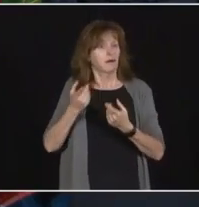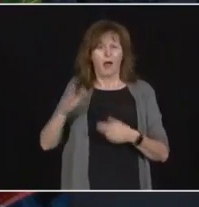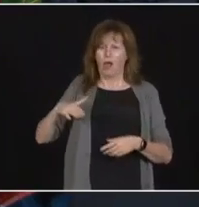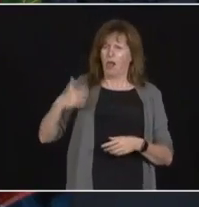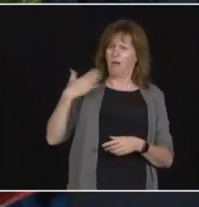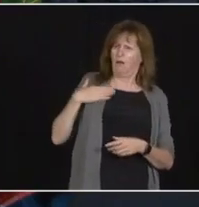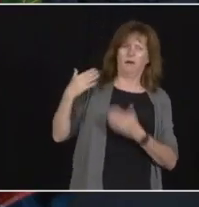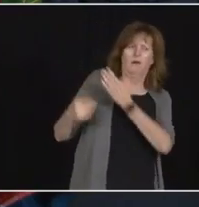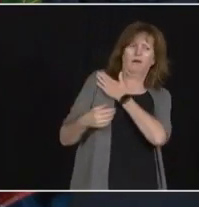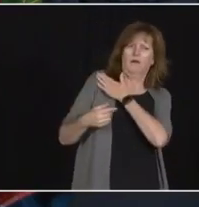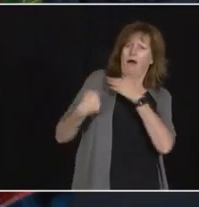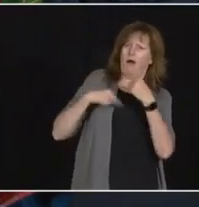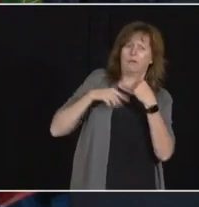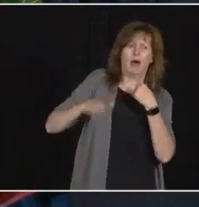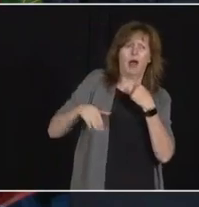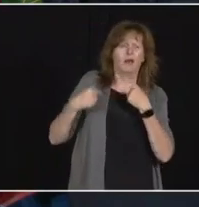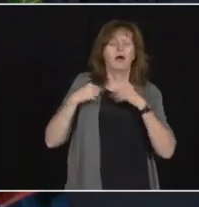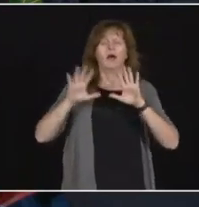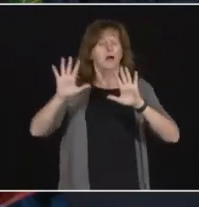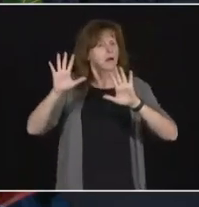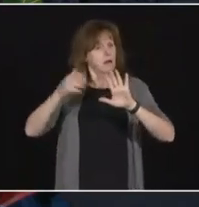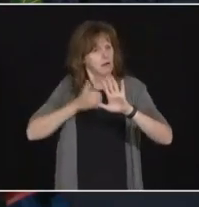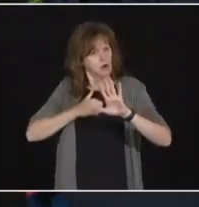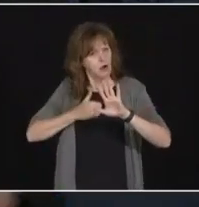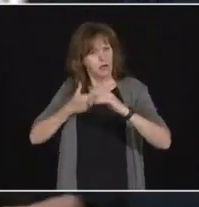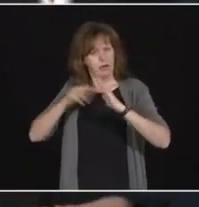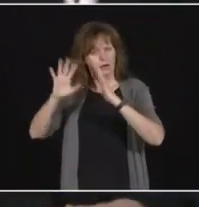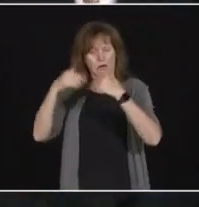you're doing. I apologize, Laura, I'm going to pass it over to the minister.